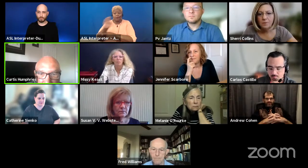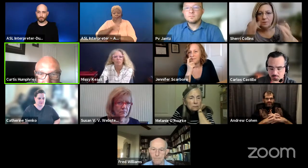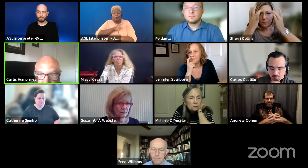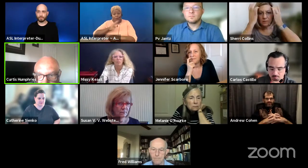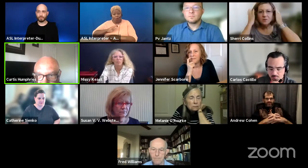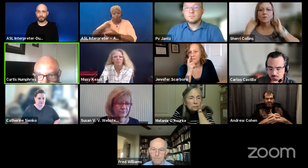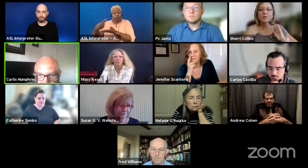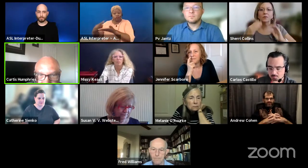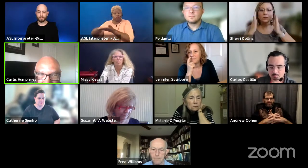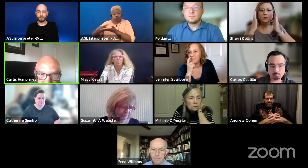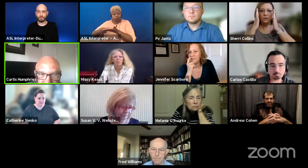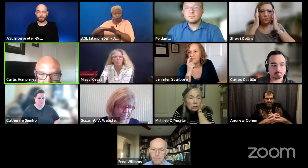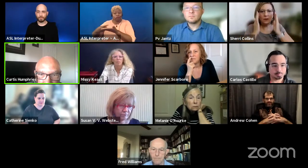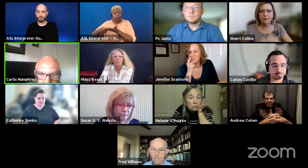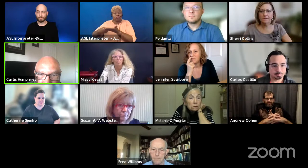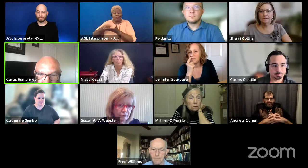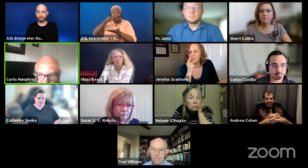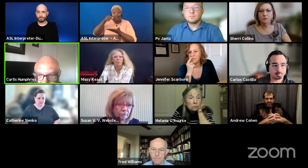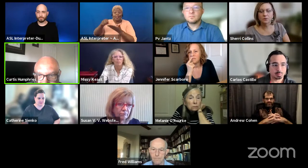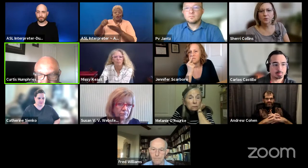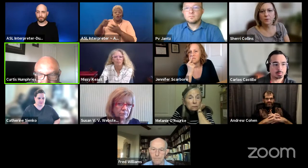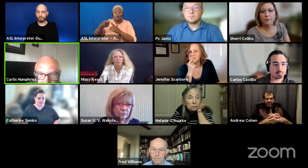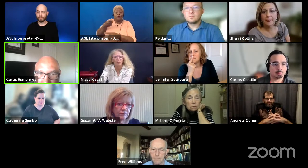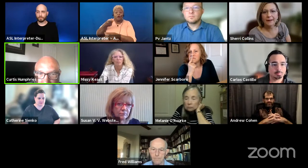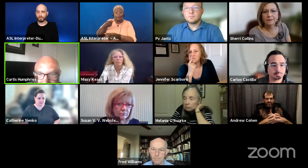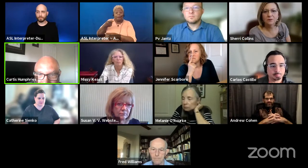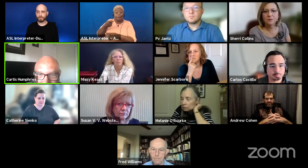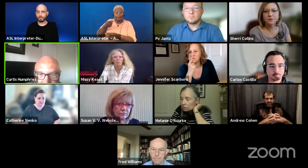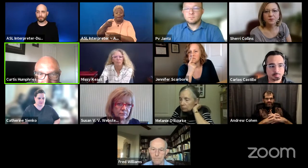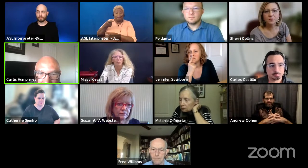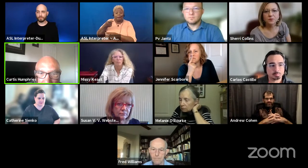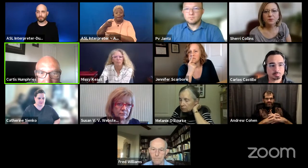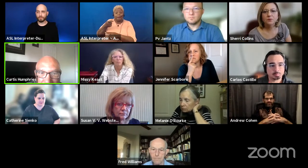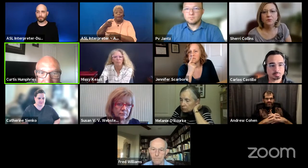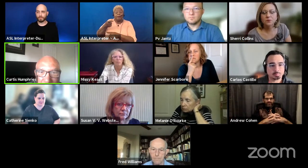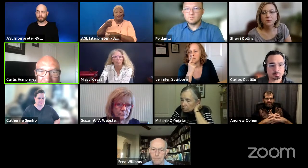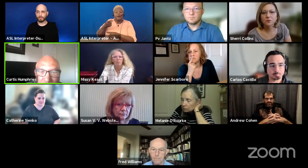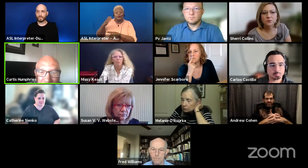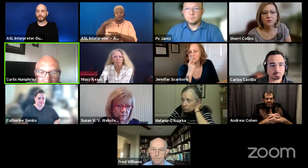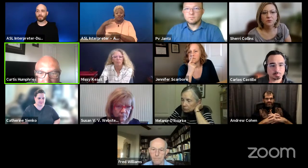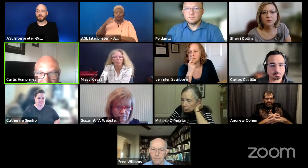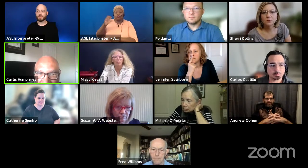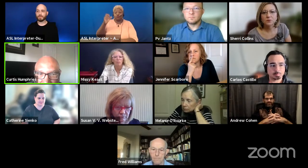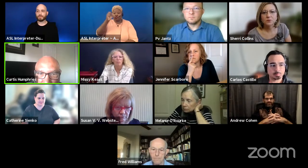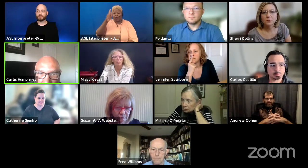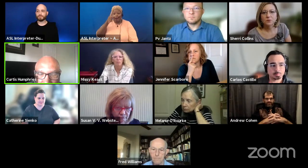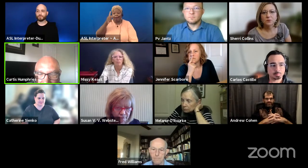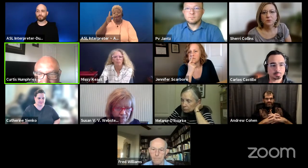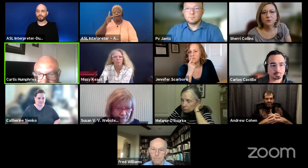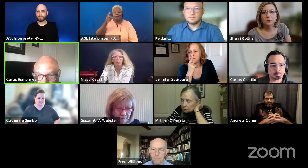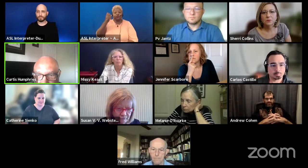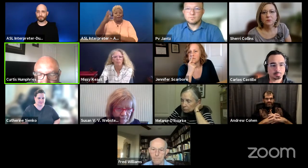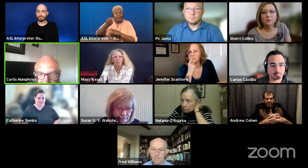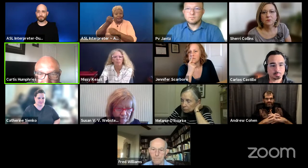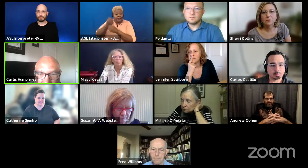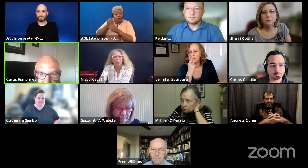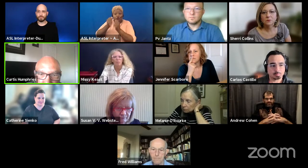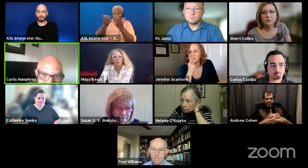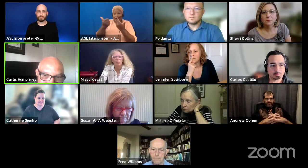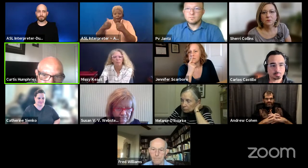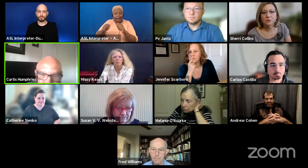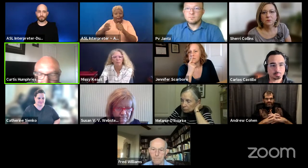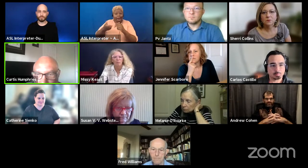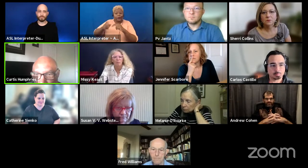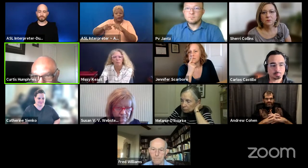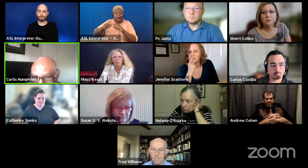discussed, and that letter came from the chair at that time, Sue Kay, because it went so many years without an increase